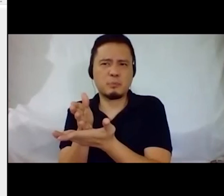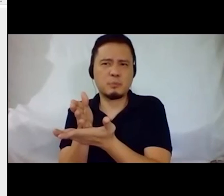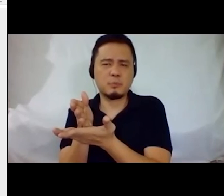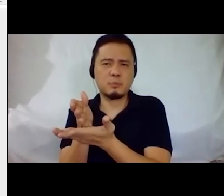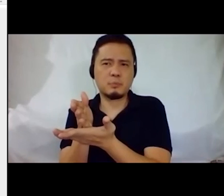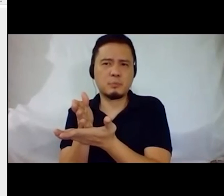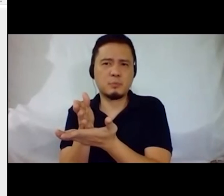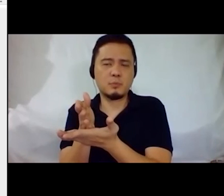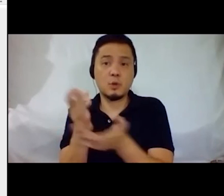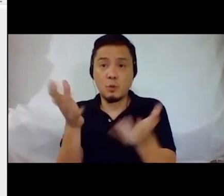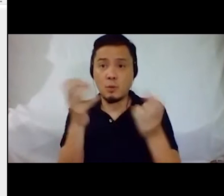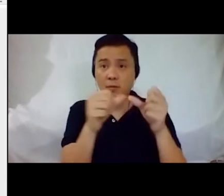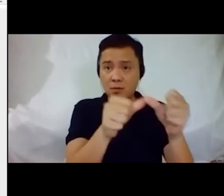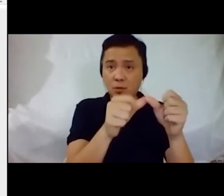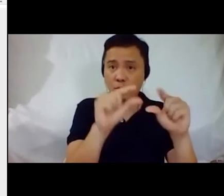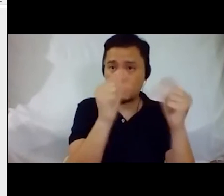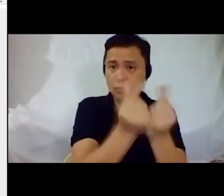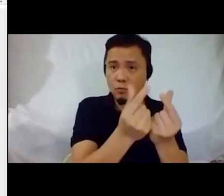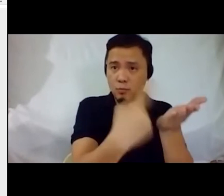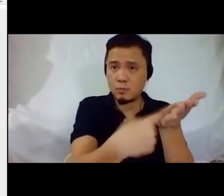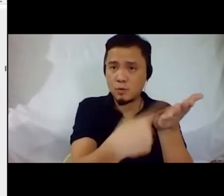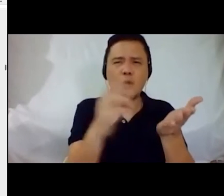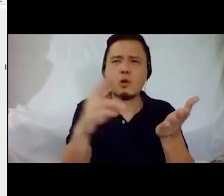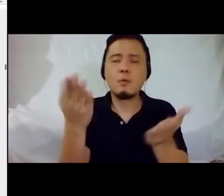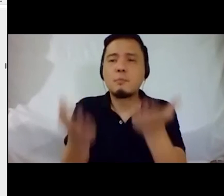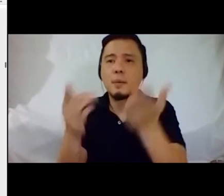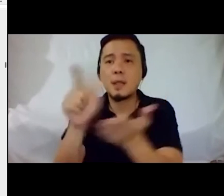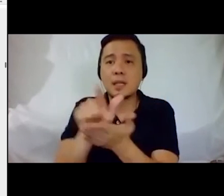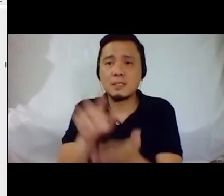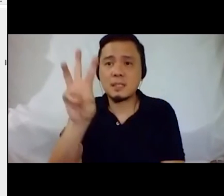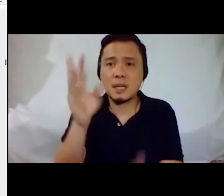want to go to lesson 6 again?